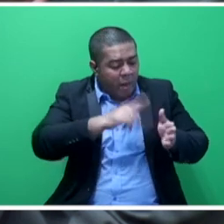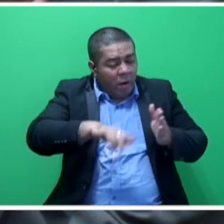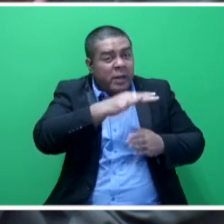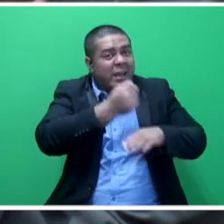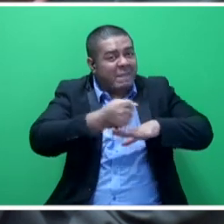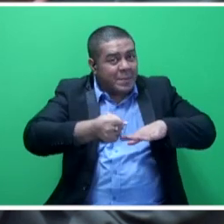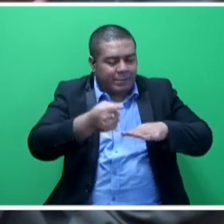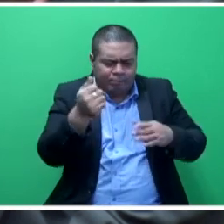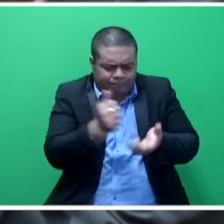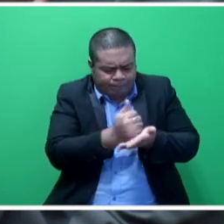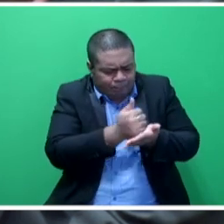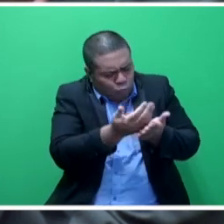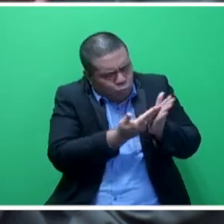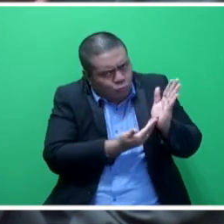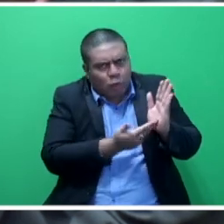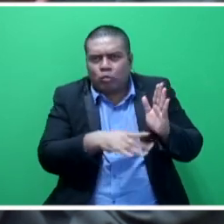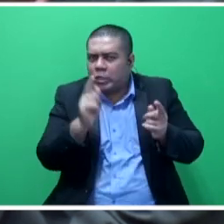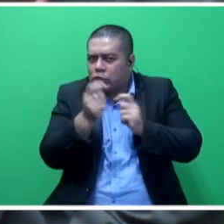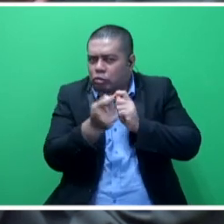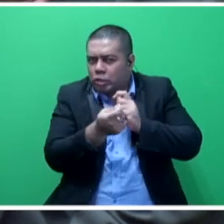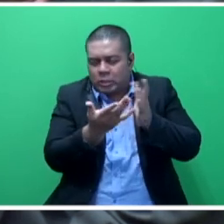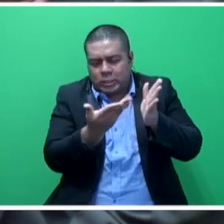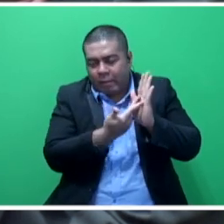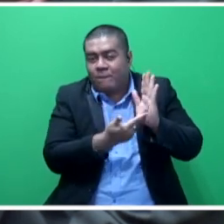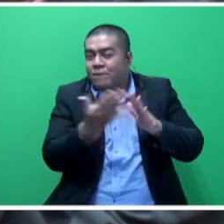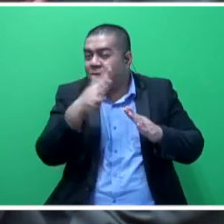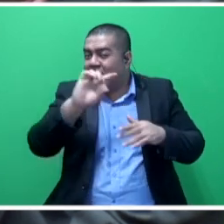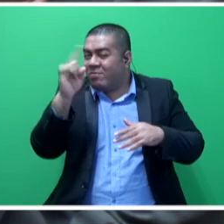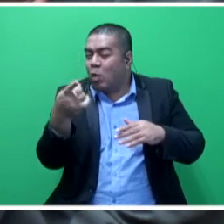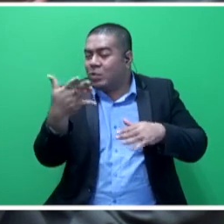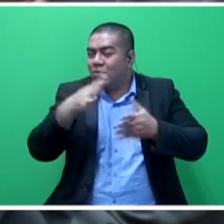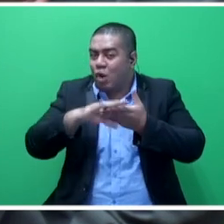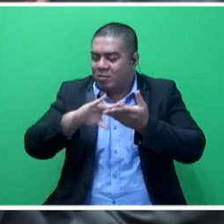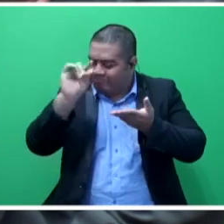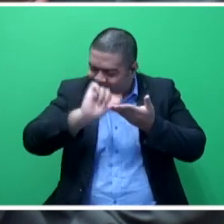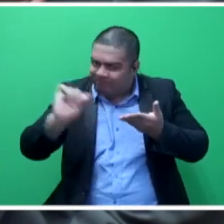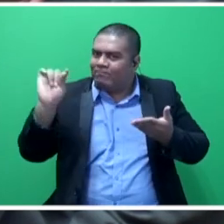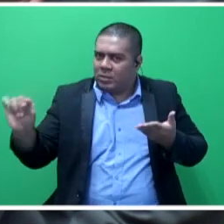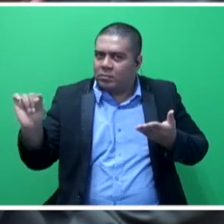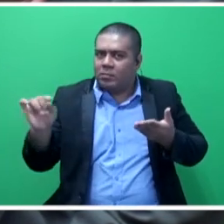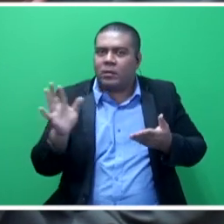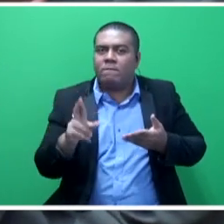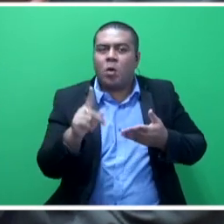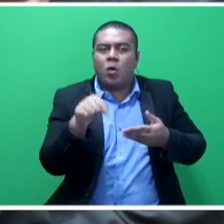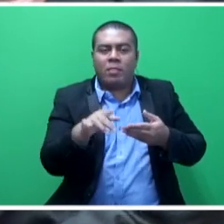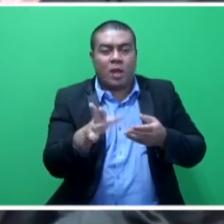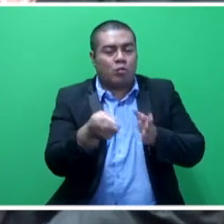meet the changing demands of the ratepayers and communities. $50,000 is allocated for the